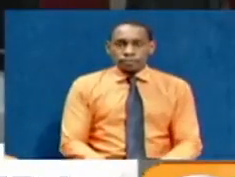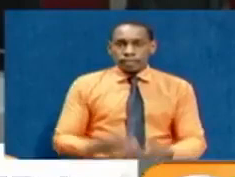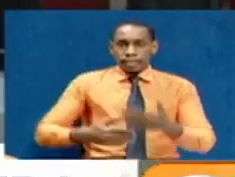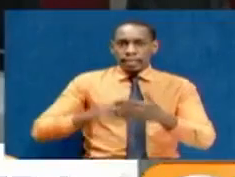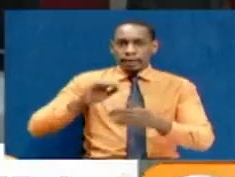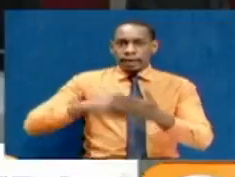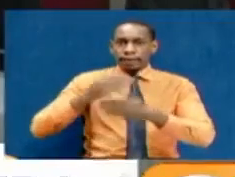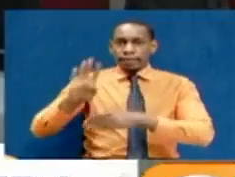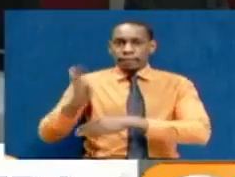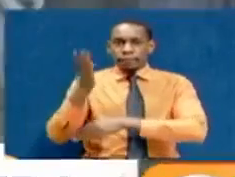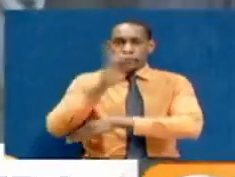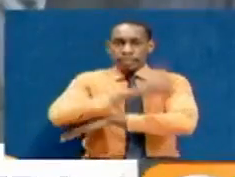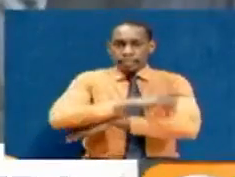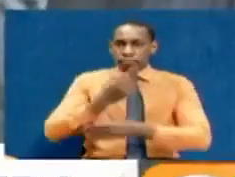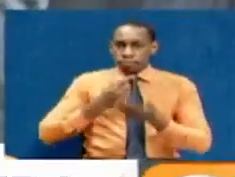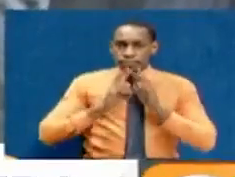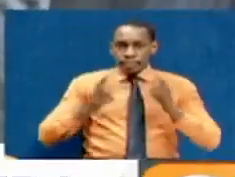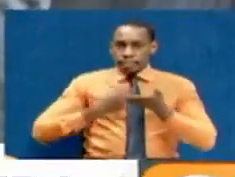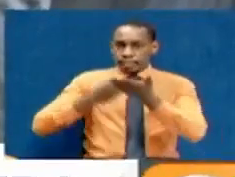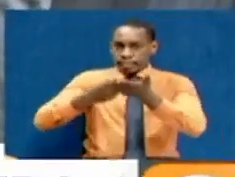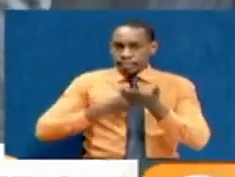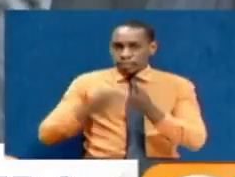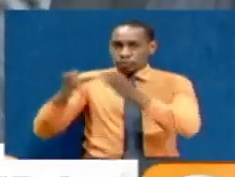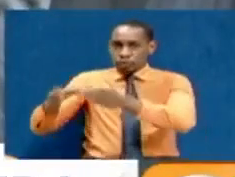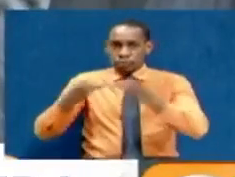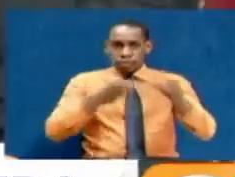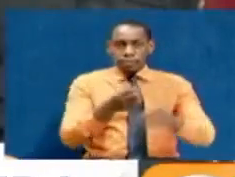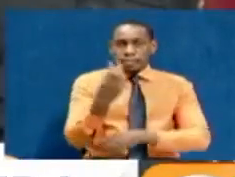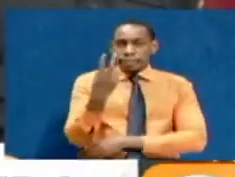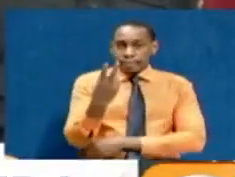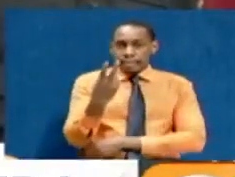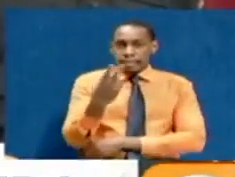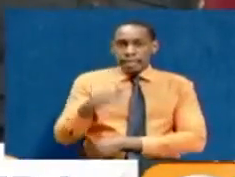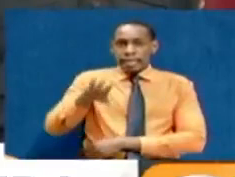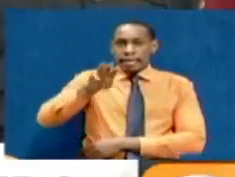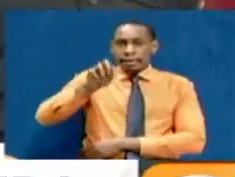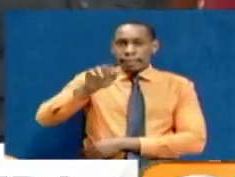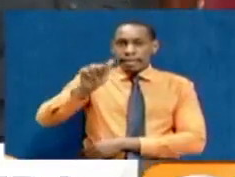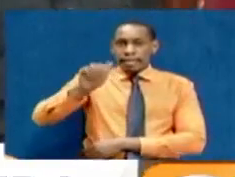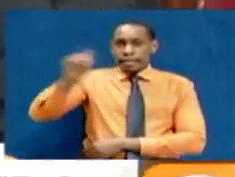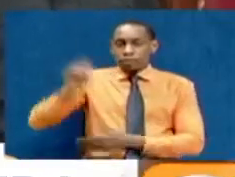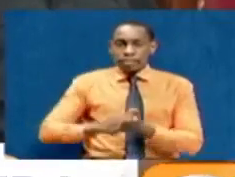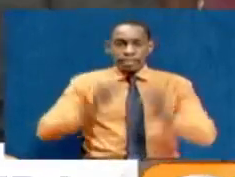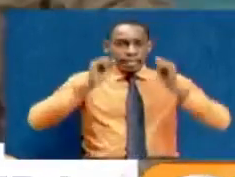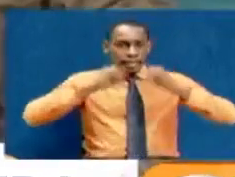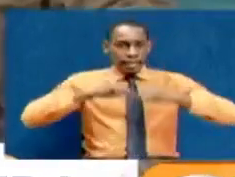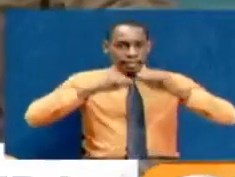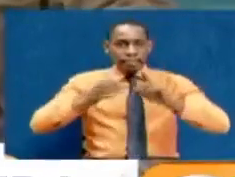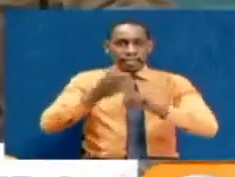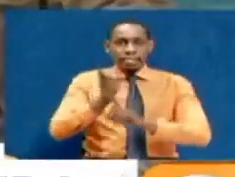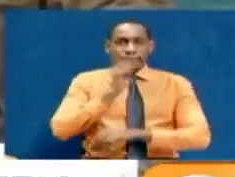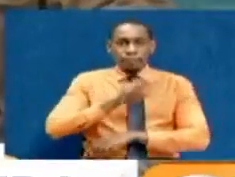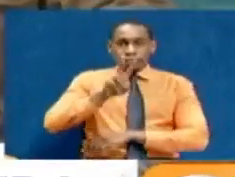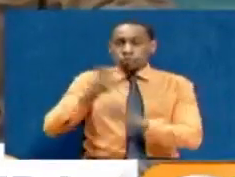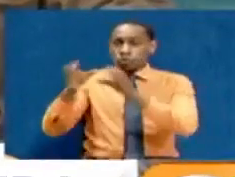After 4 days of peace talks between elders and leaders of the Gare and Murule communities in Mandera County, a truce was reached between the